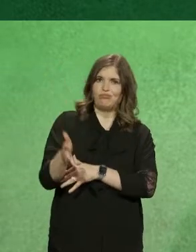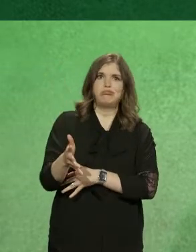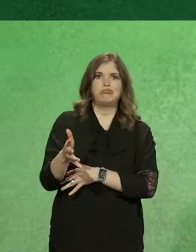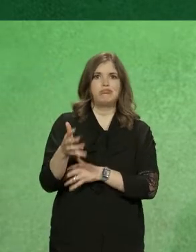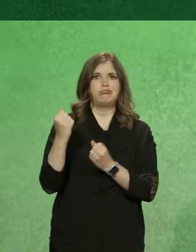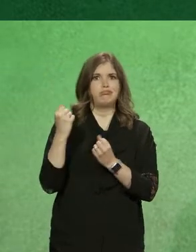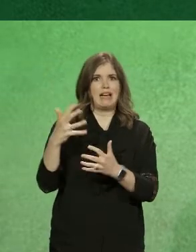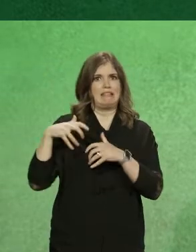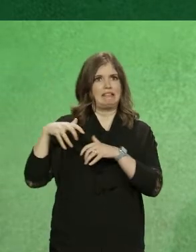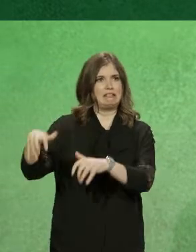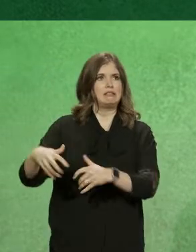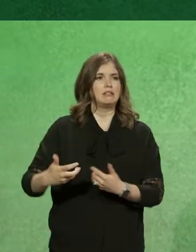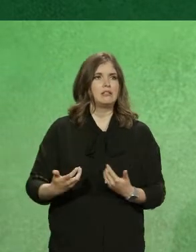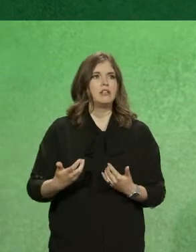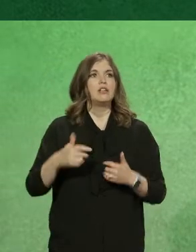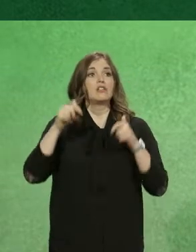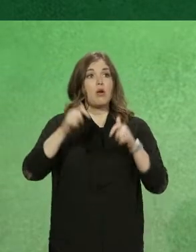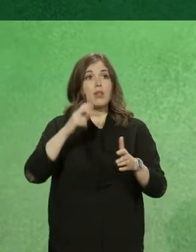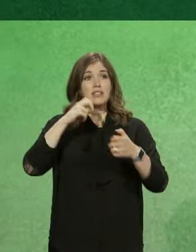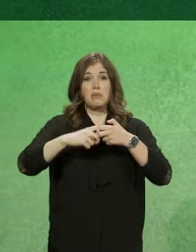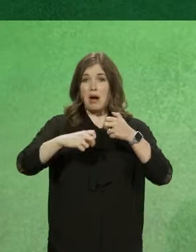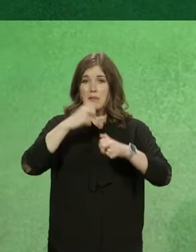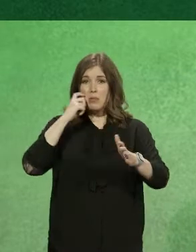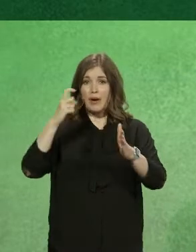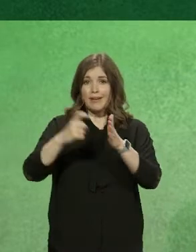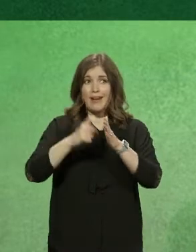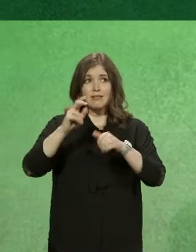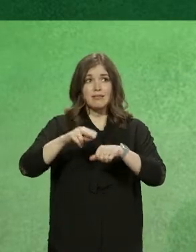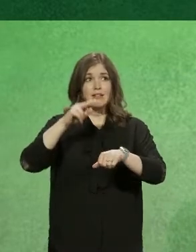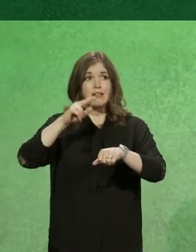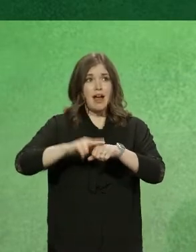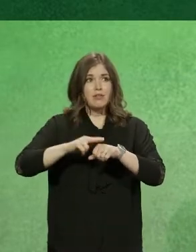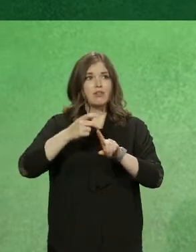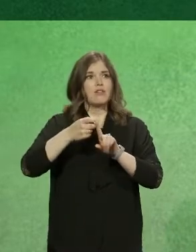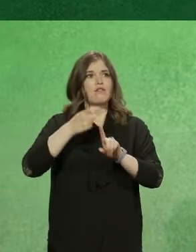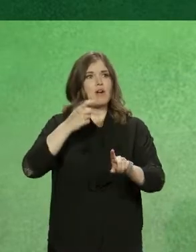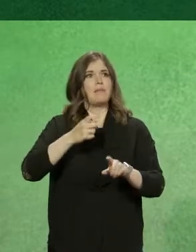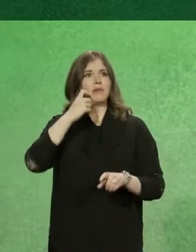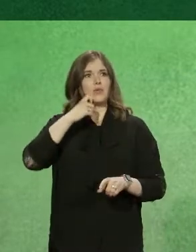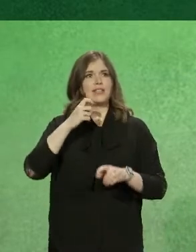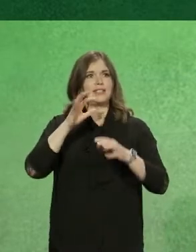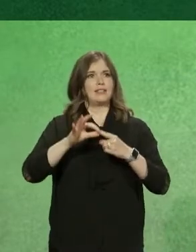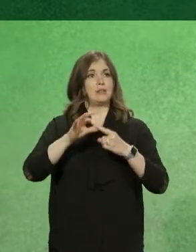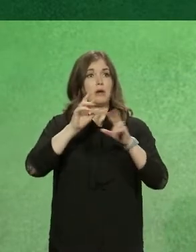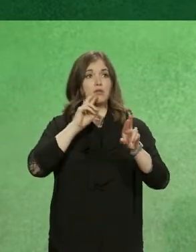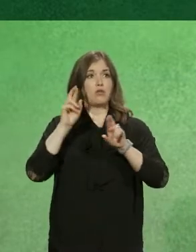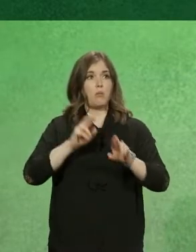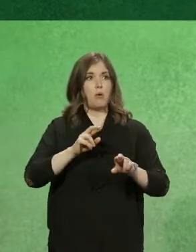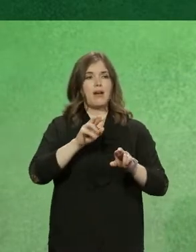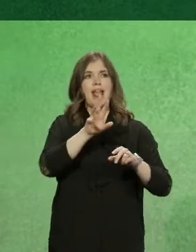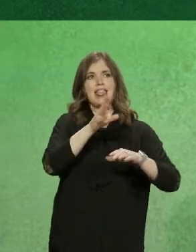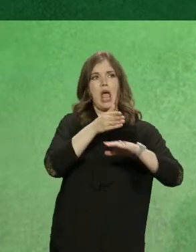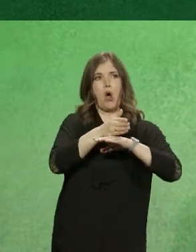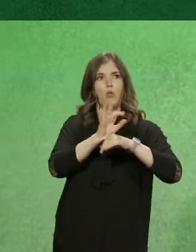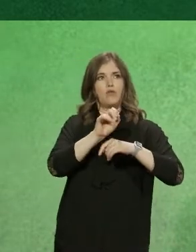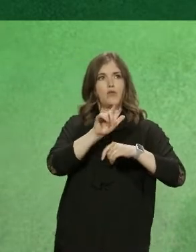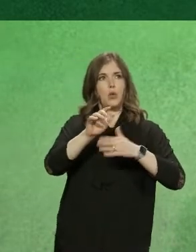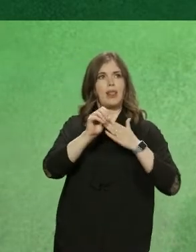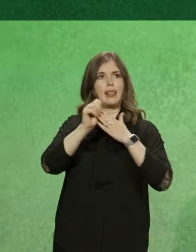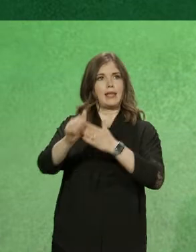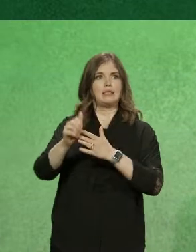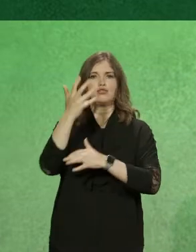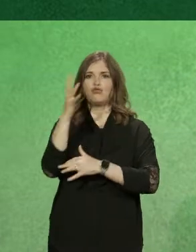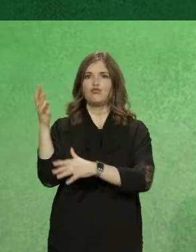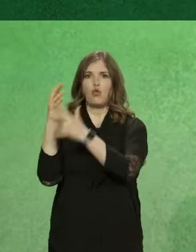being recognized nationally following the recent special report titled Wood Fuel Takes Lead in Forest